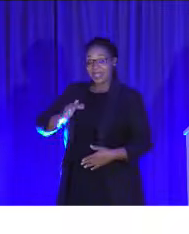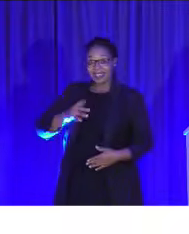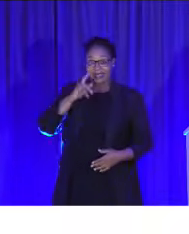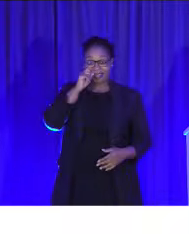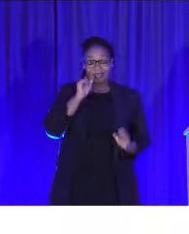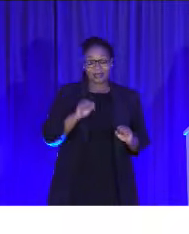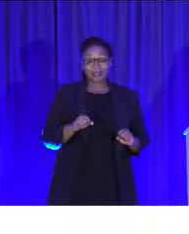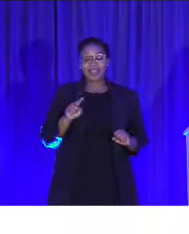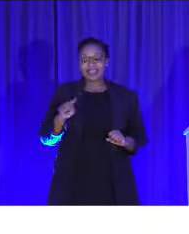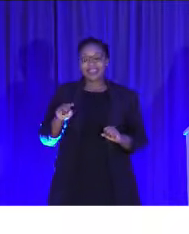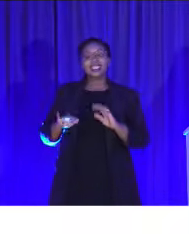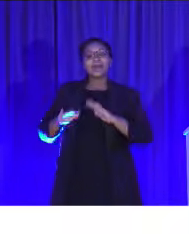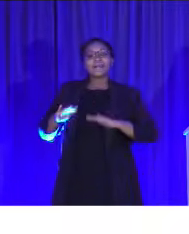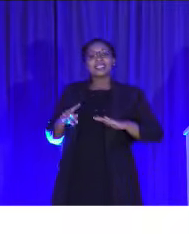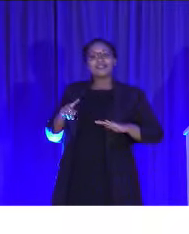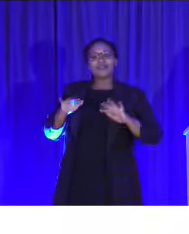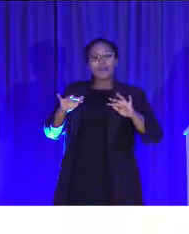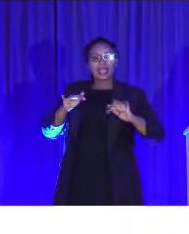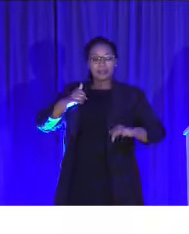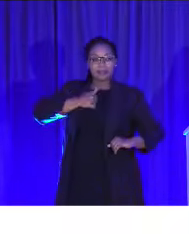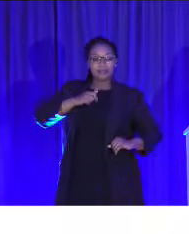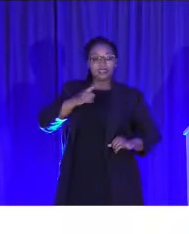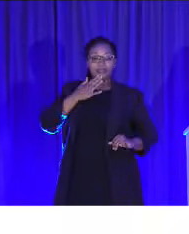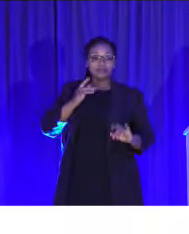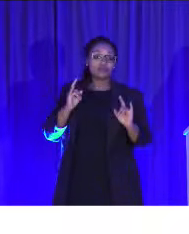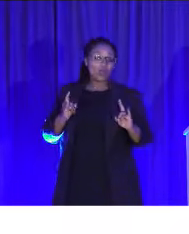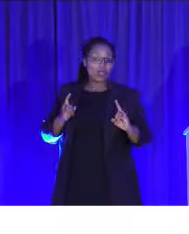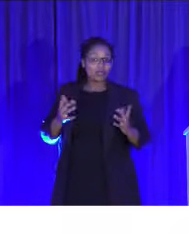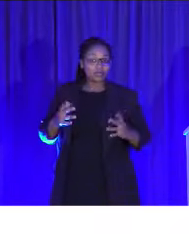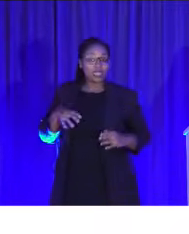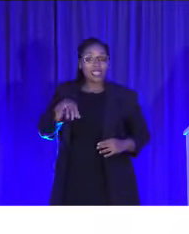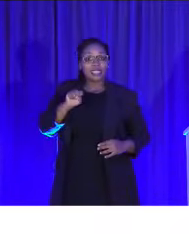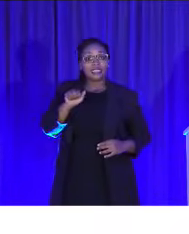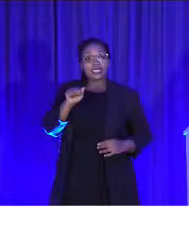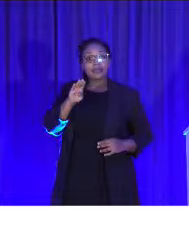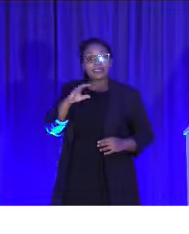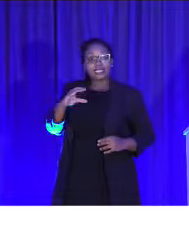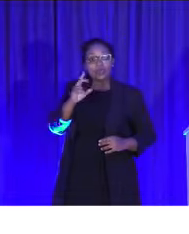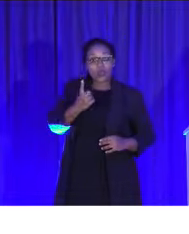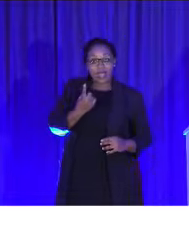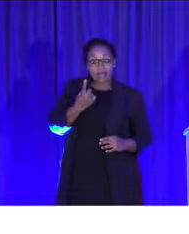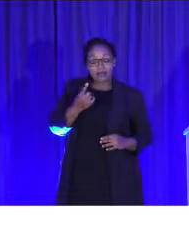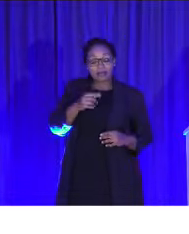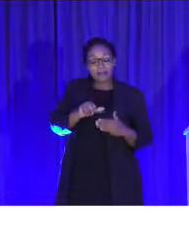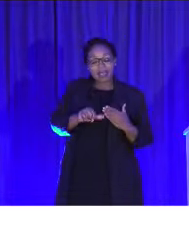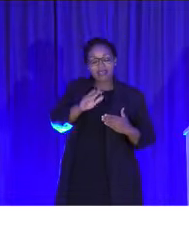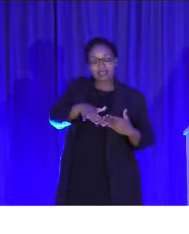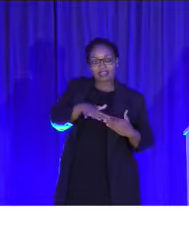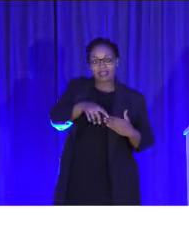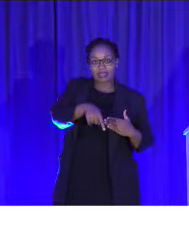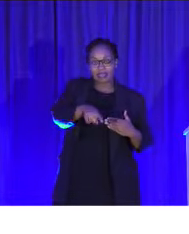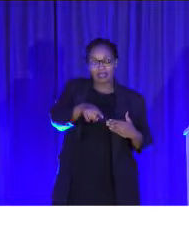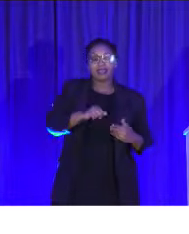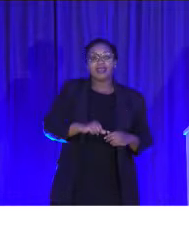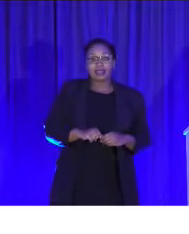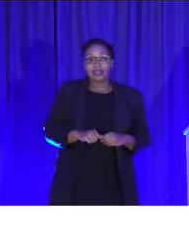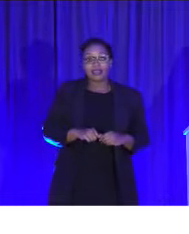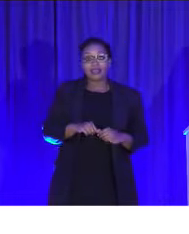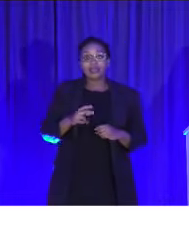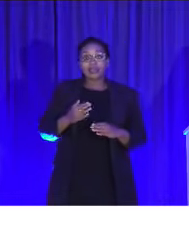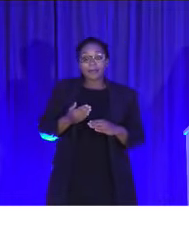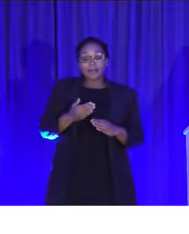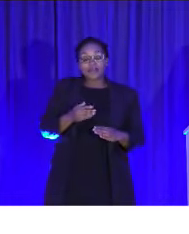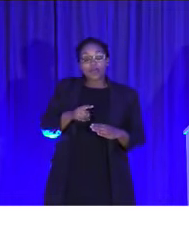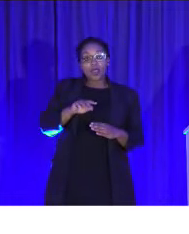Will be Beats for My Peeps, so look out for it on SABC 1 this coming May. And ahead of May, we will be launching